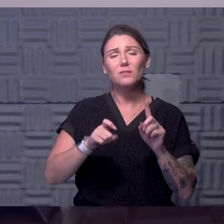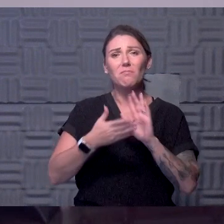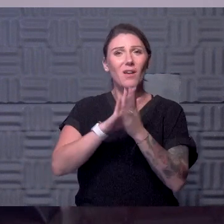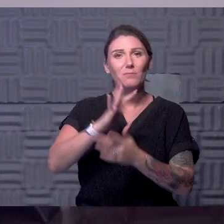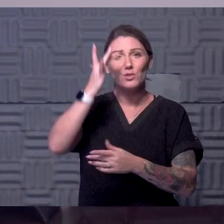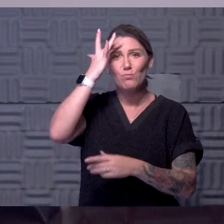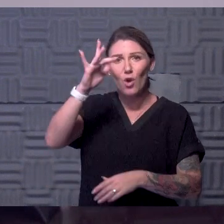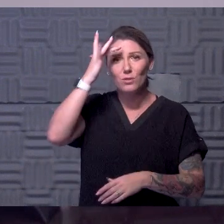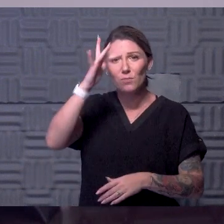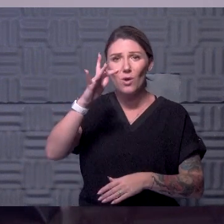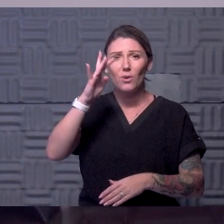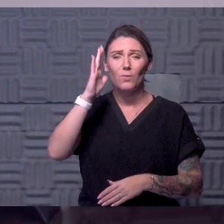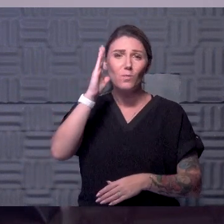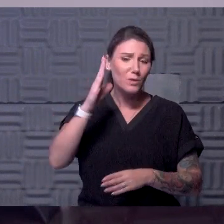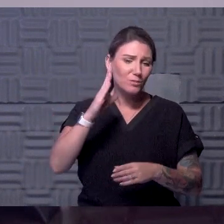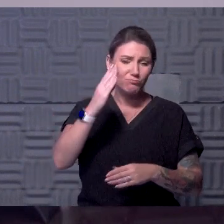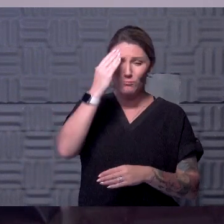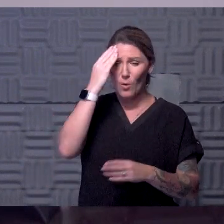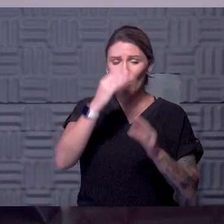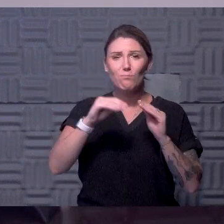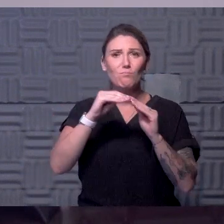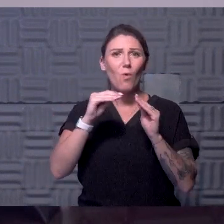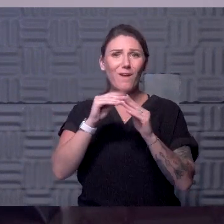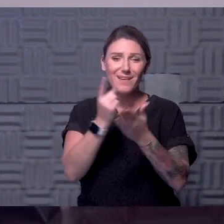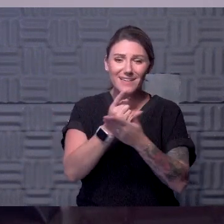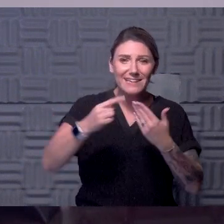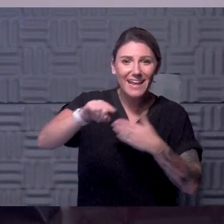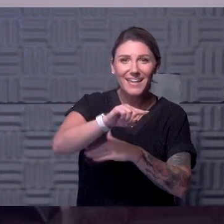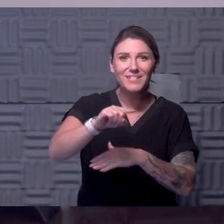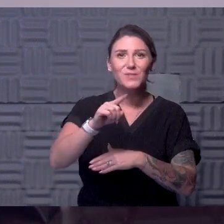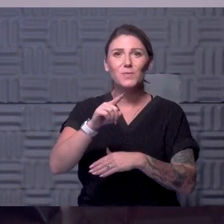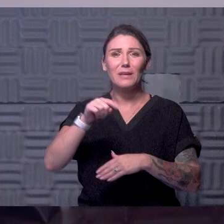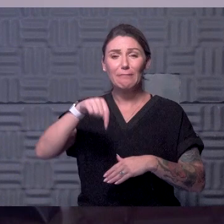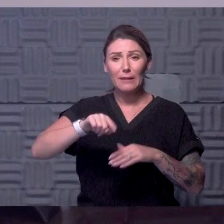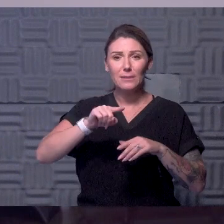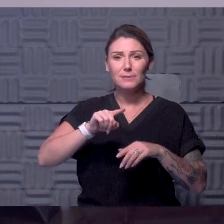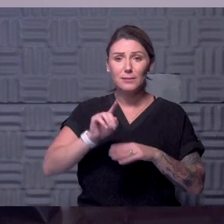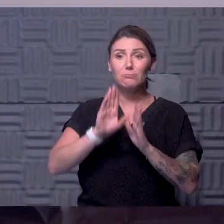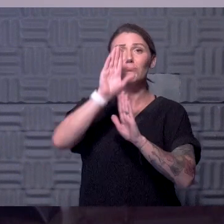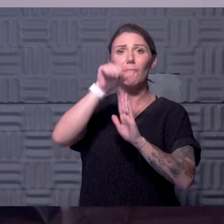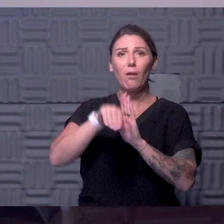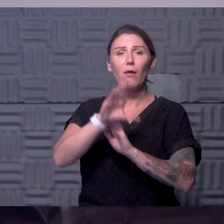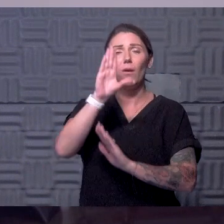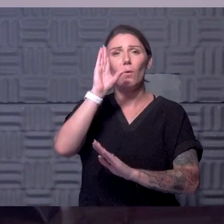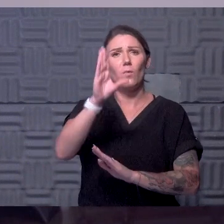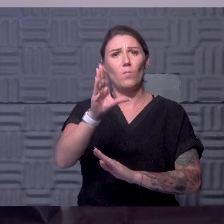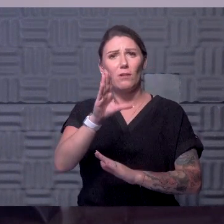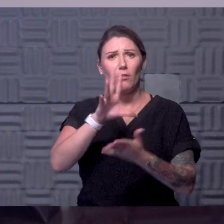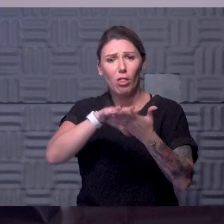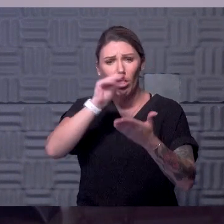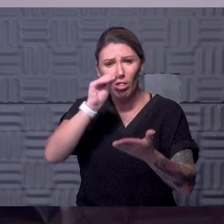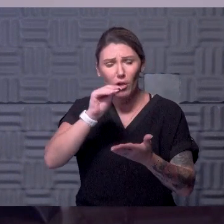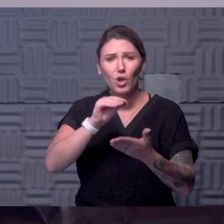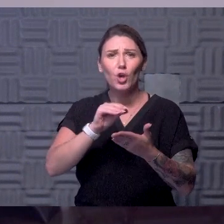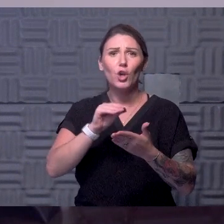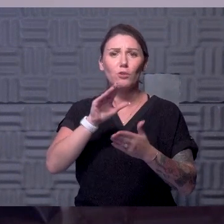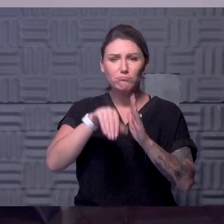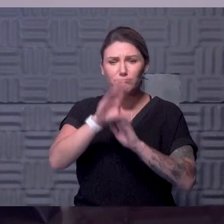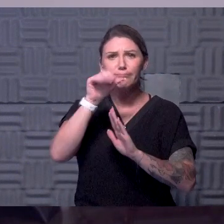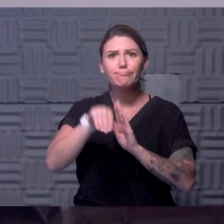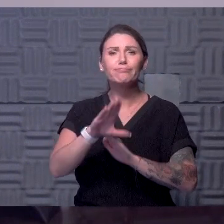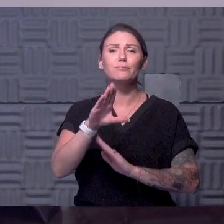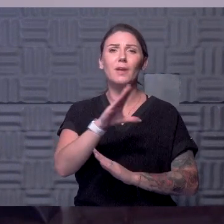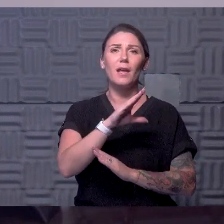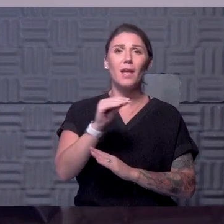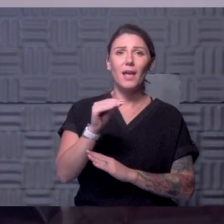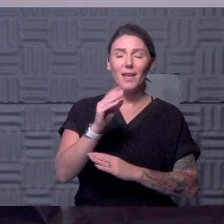we're going to know more next week. This roller coaster I talked about earlier will continue to be a roller coaster for a little bit, but emotion is the deadly enemy